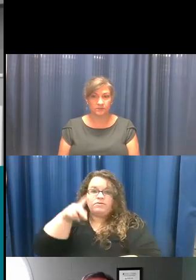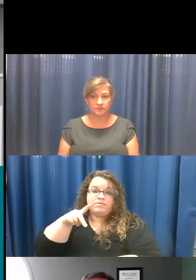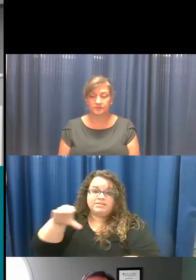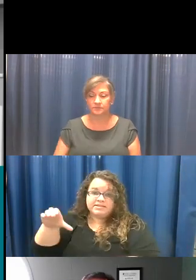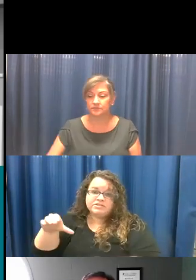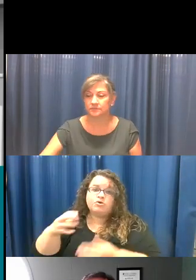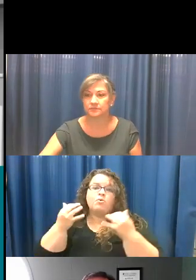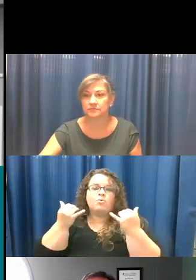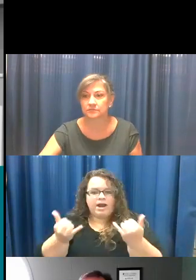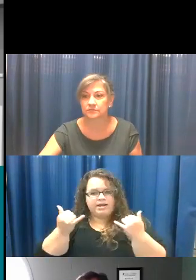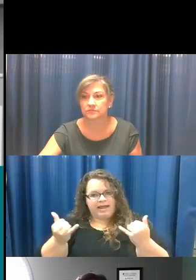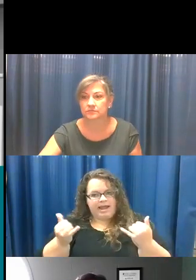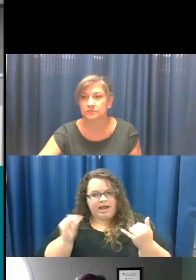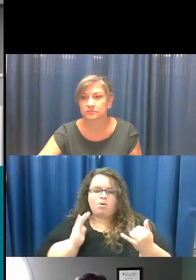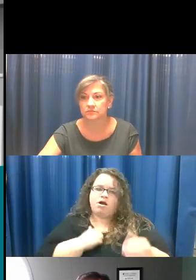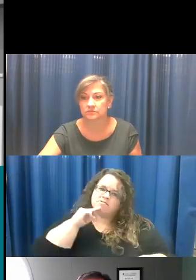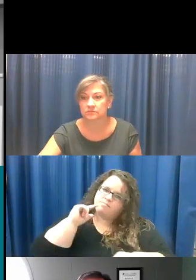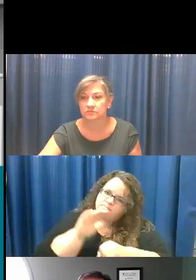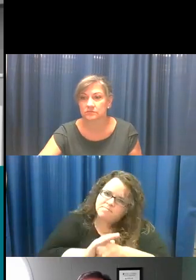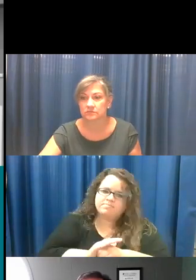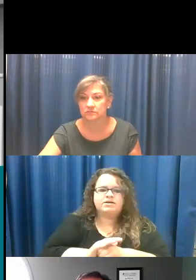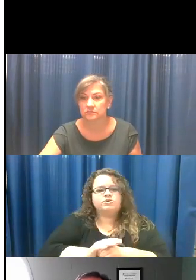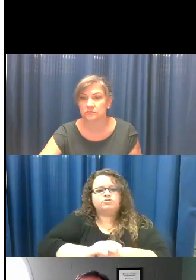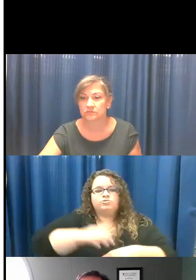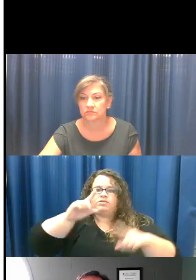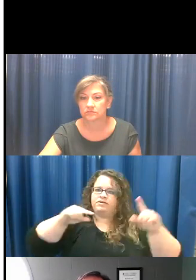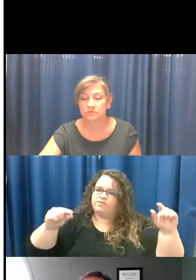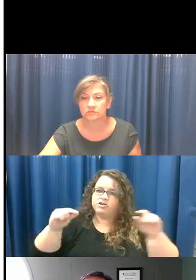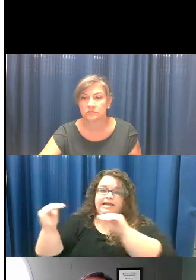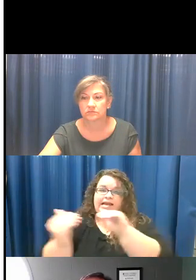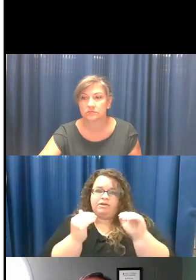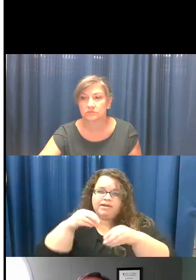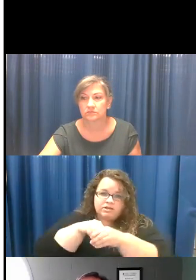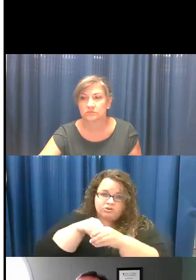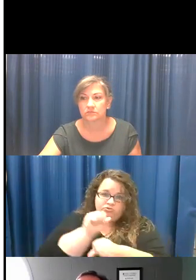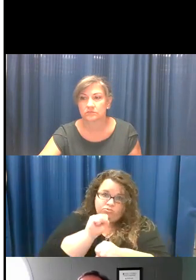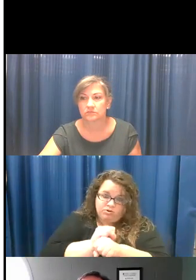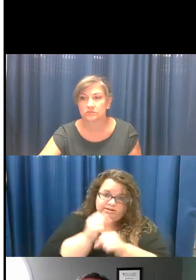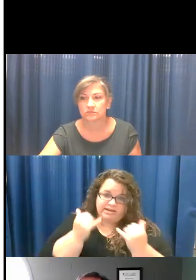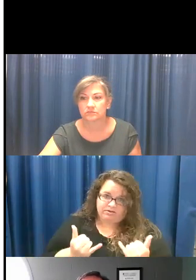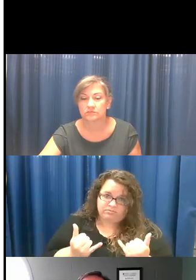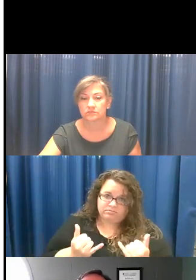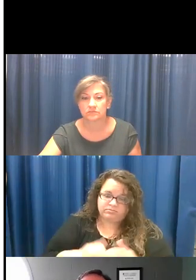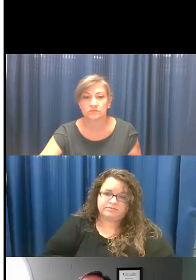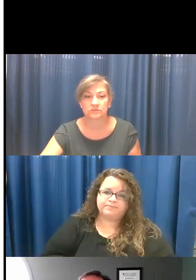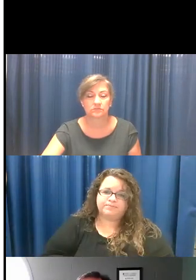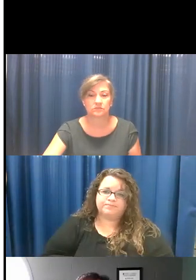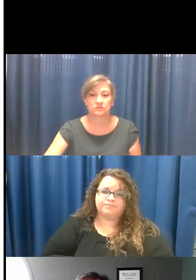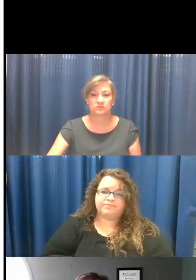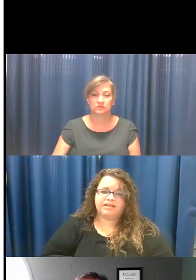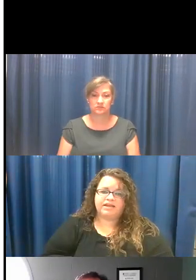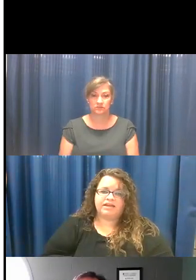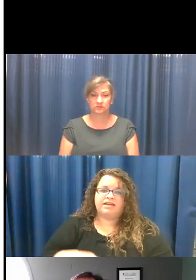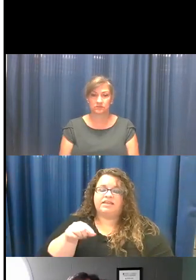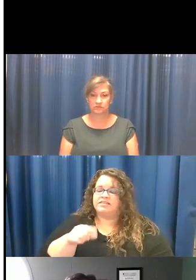today our commitment to diversity, equity, inclusion work. And it's critically important to